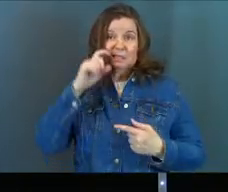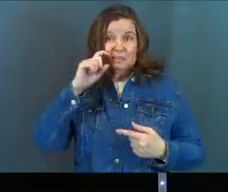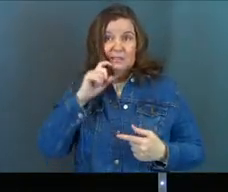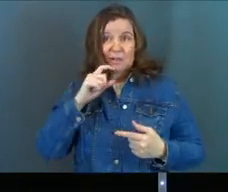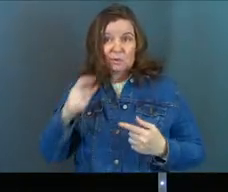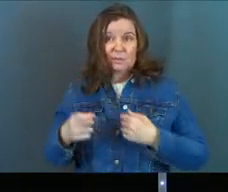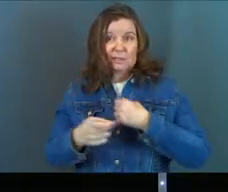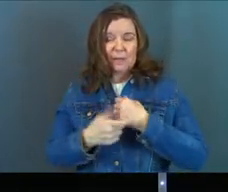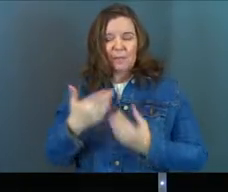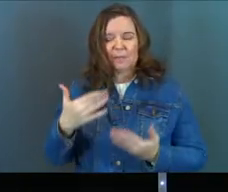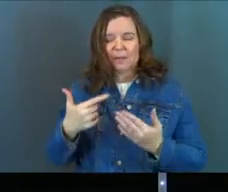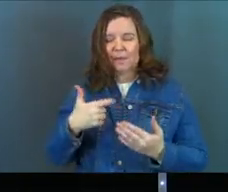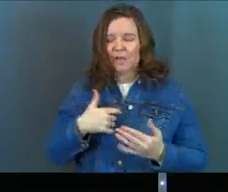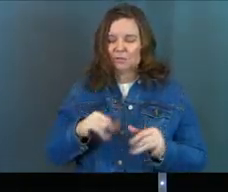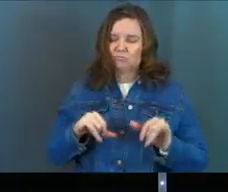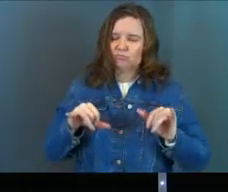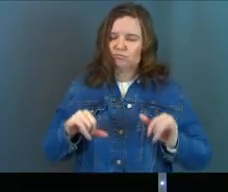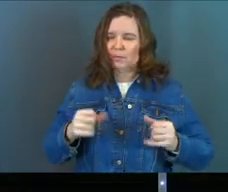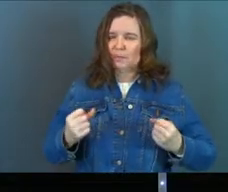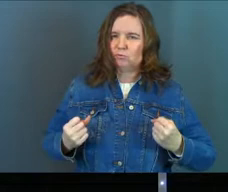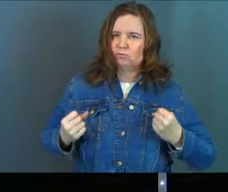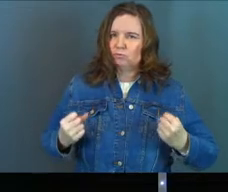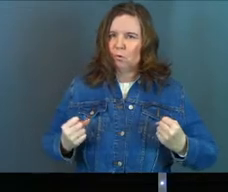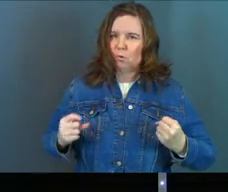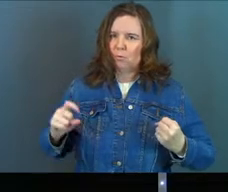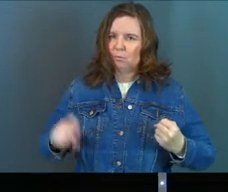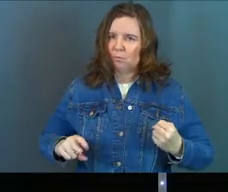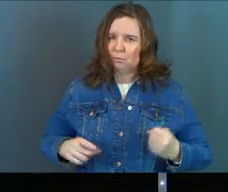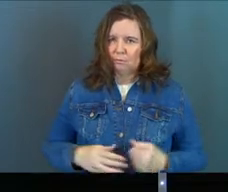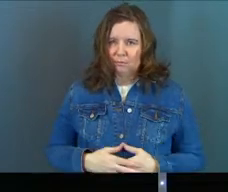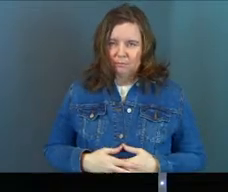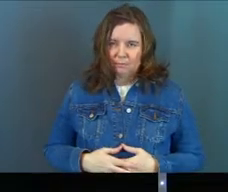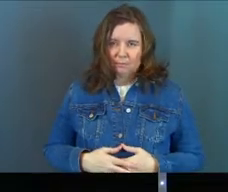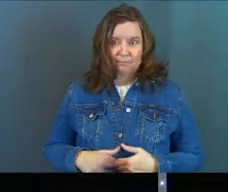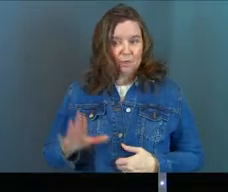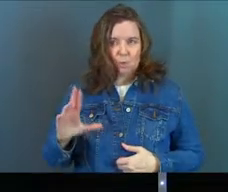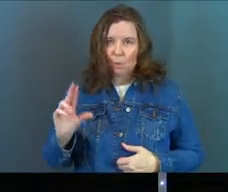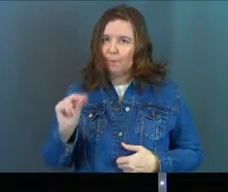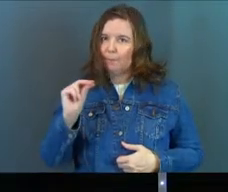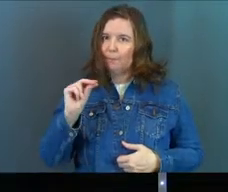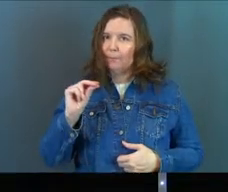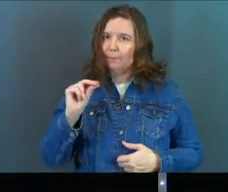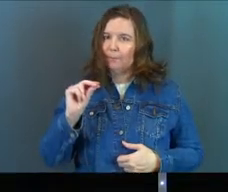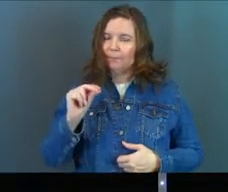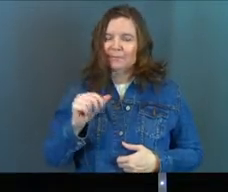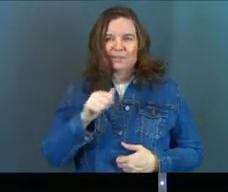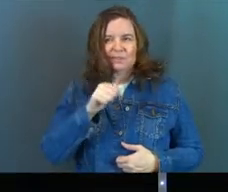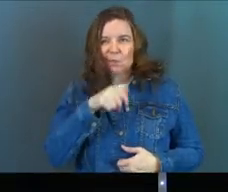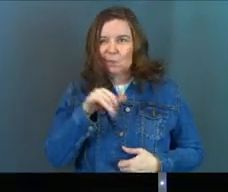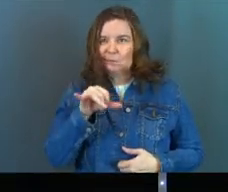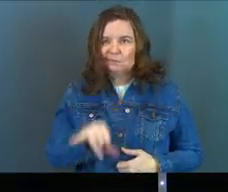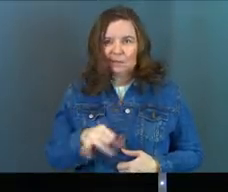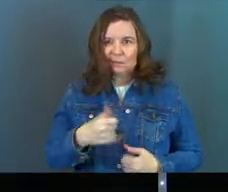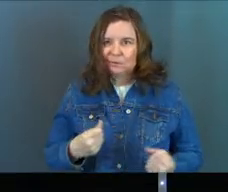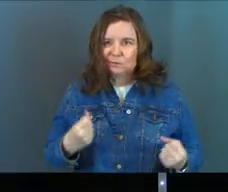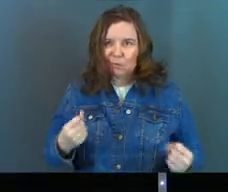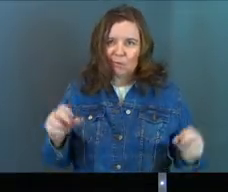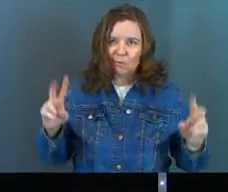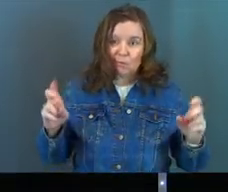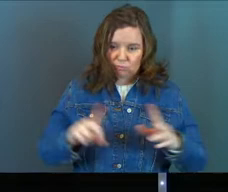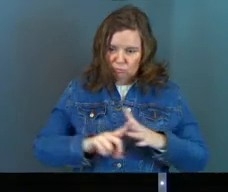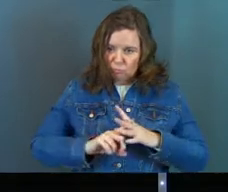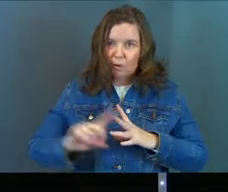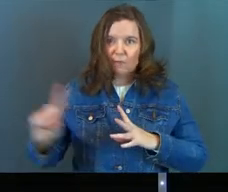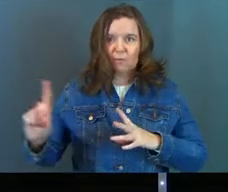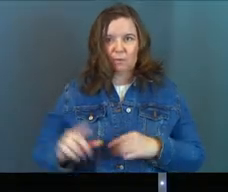sexual temptation, maybe I should stand there and be strong. Nope. Don't stand there and be strong.